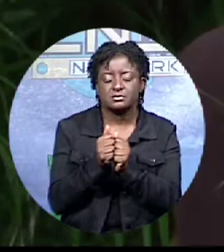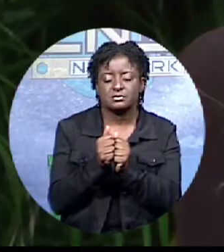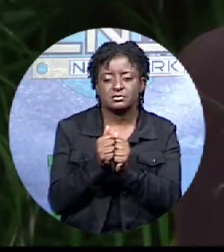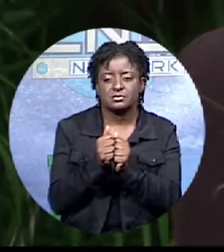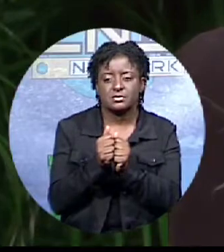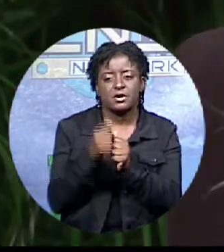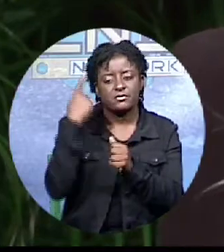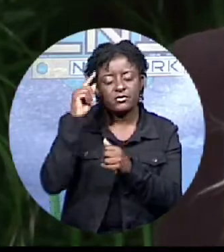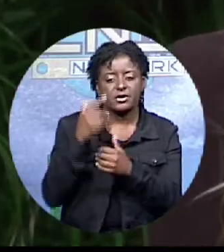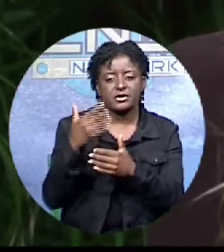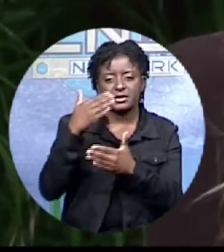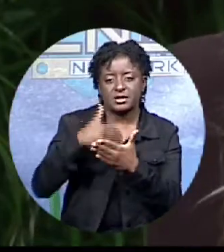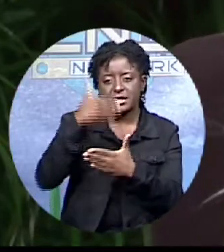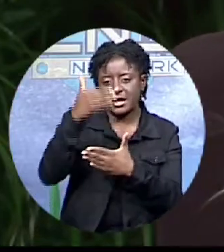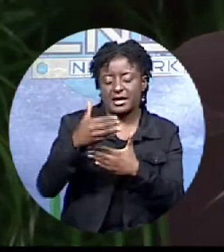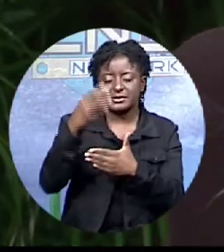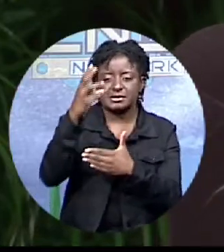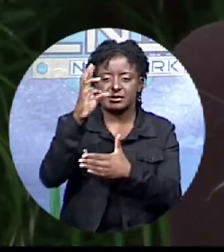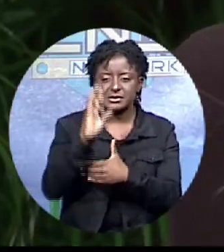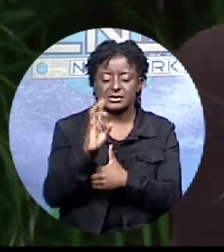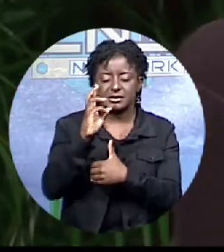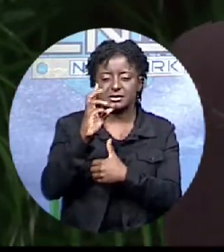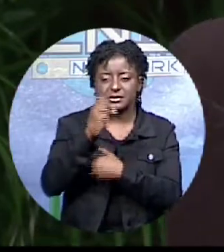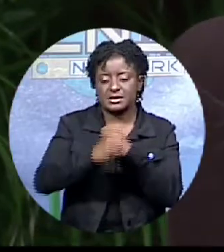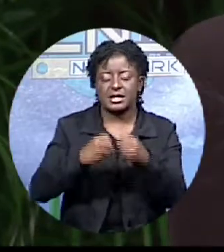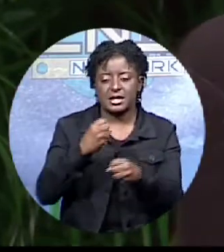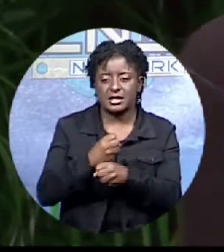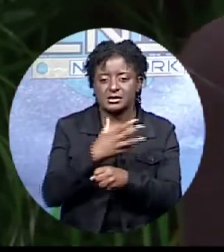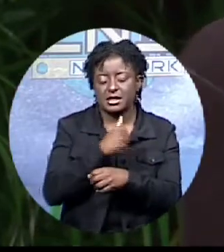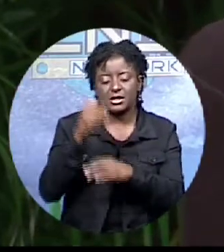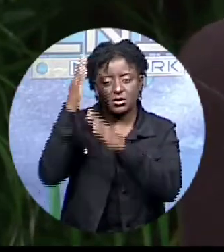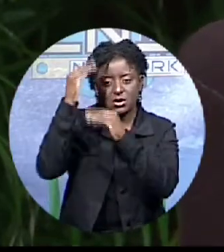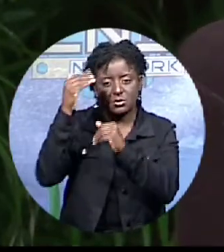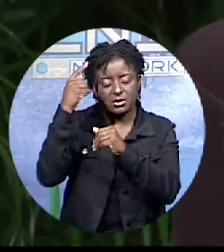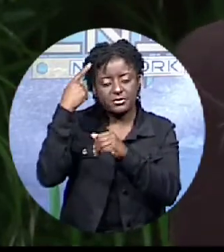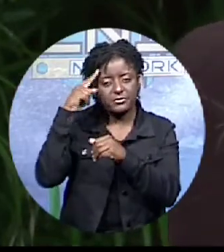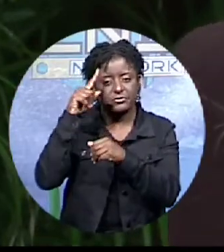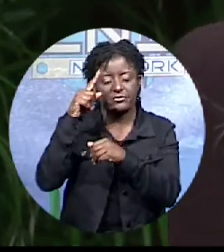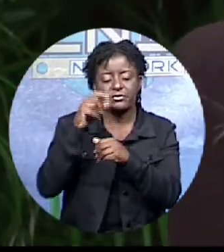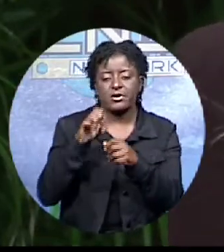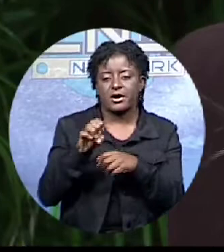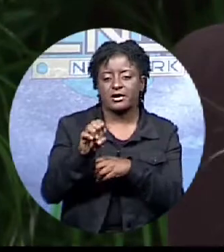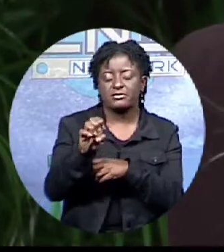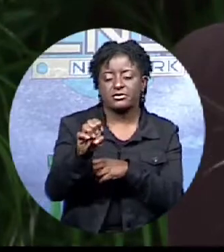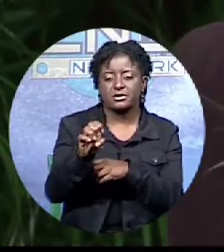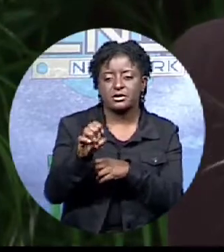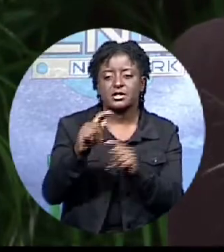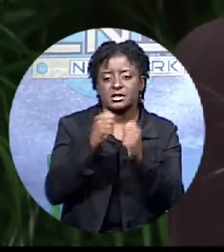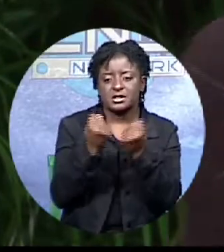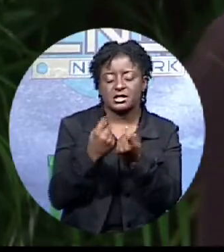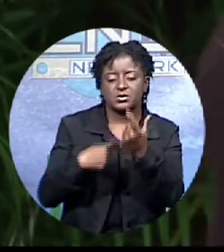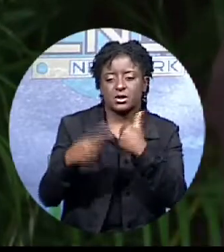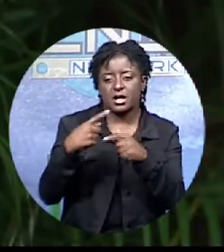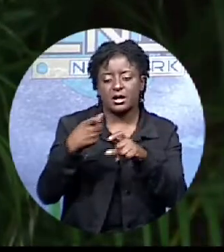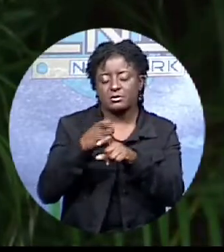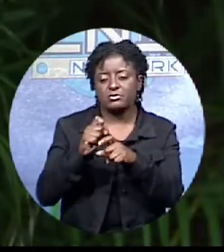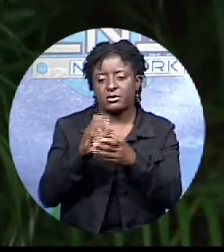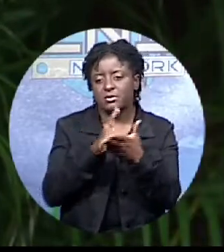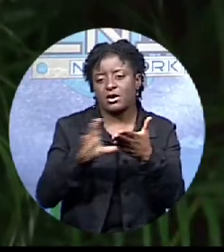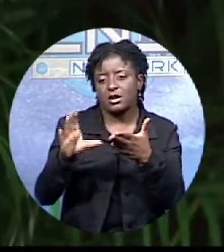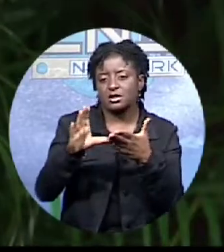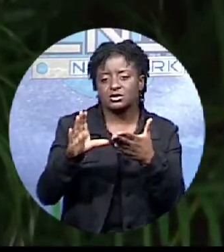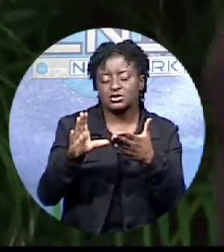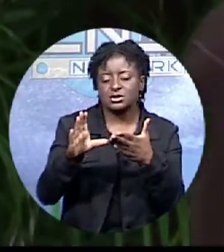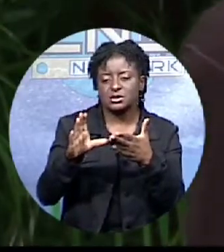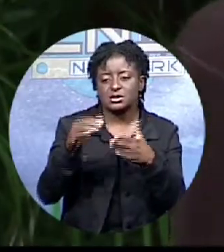The teams will come from these 5 conferences who represent every geographical location in the United States. The first bowl game will be played